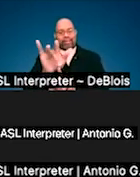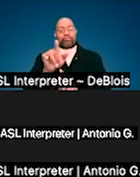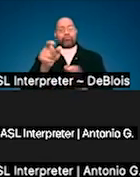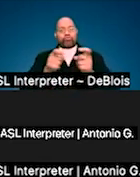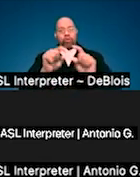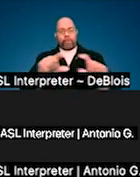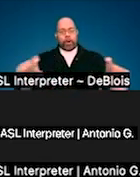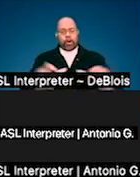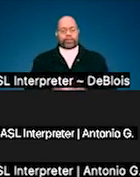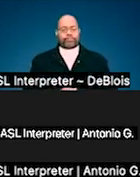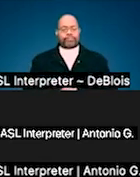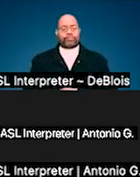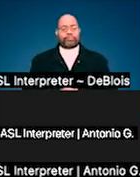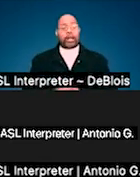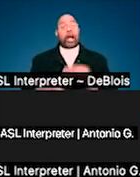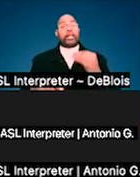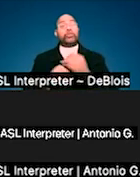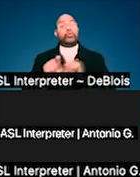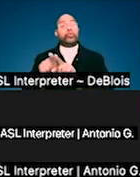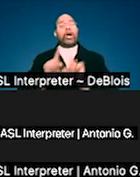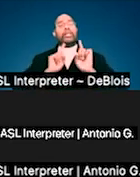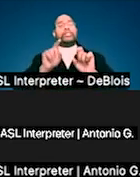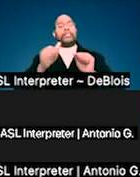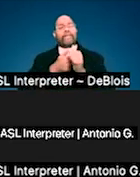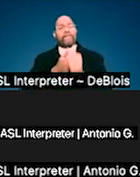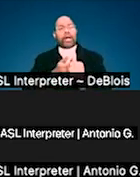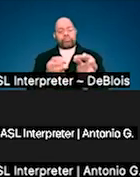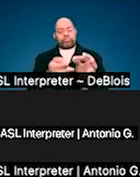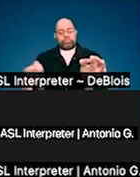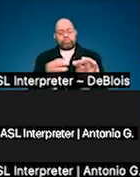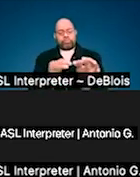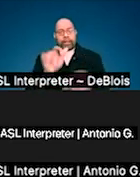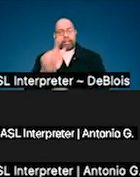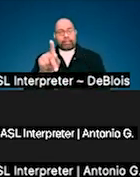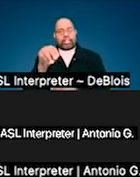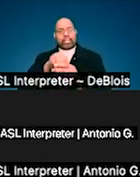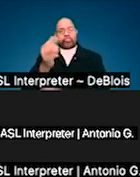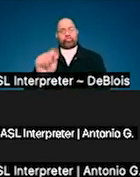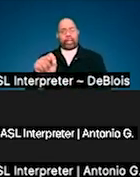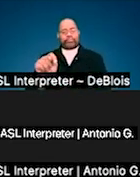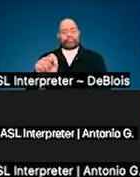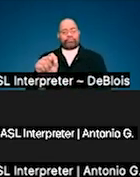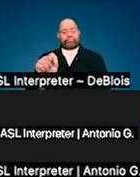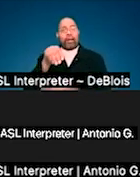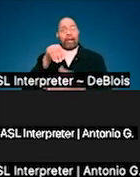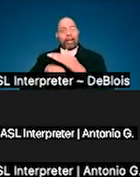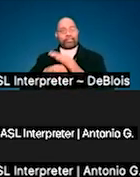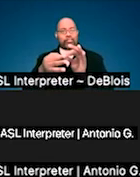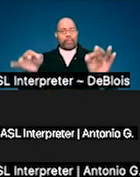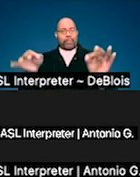bar. Additionally, attendees can follow the caption link dropped in the chat to access